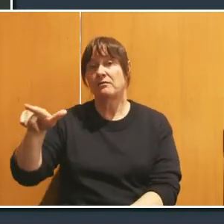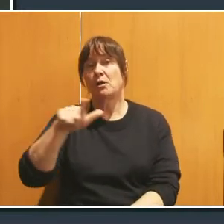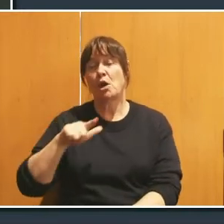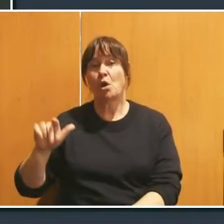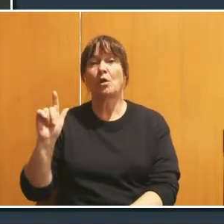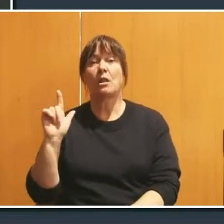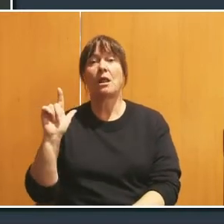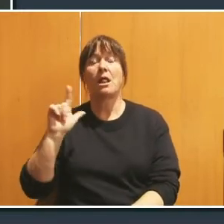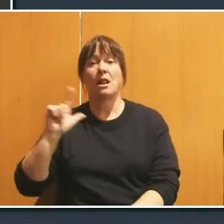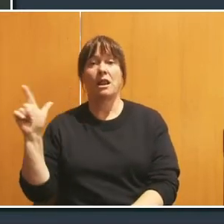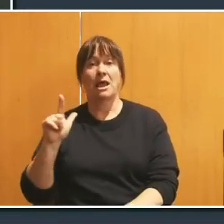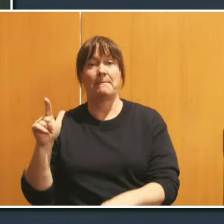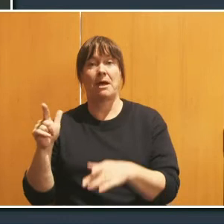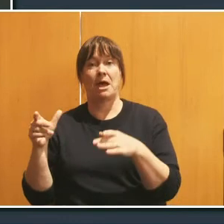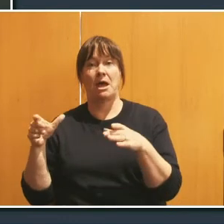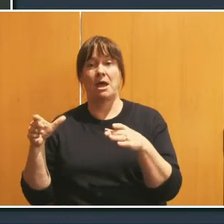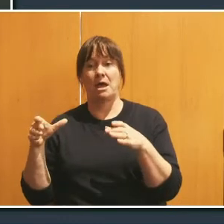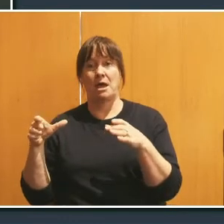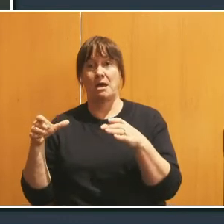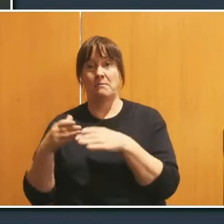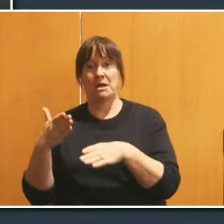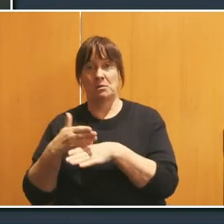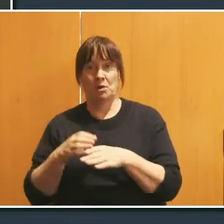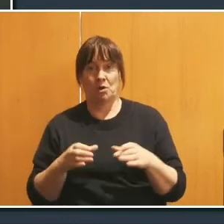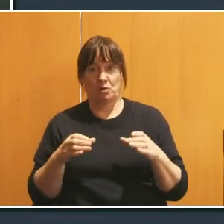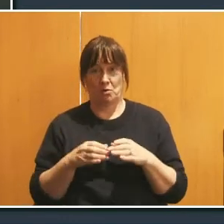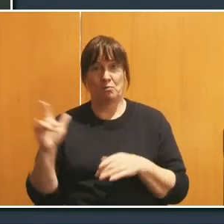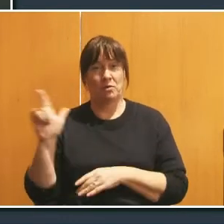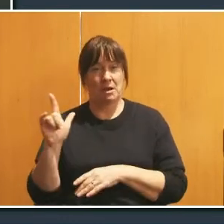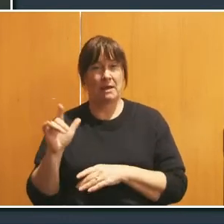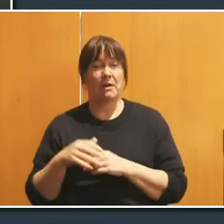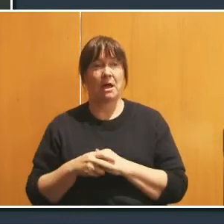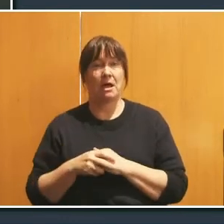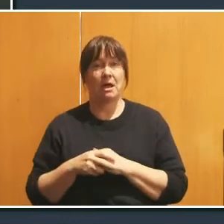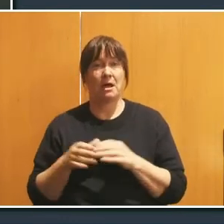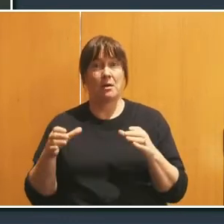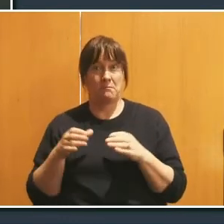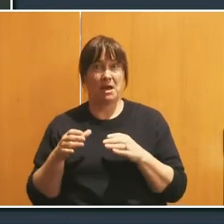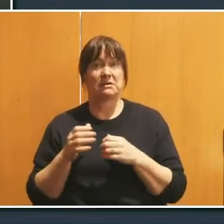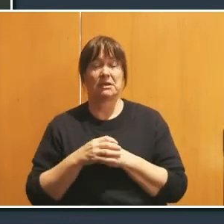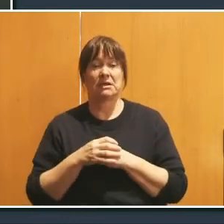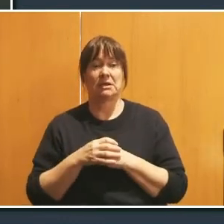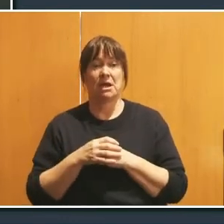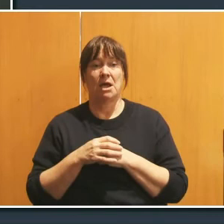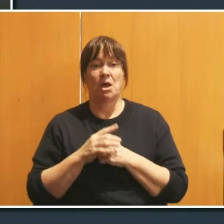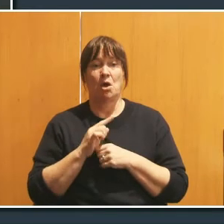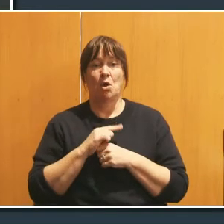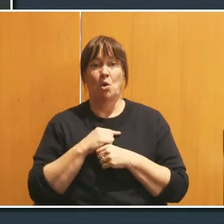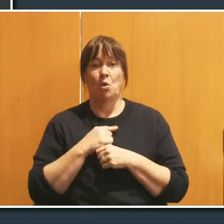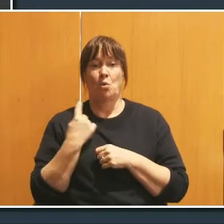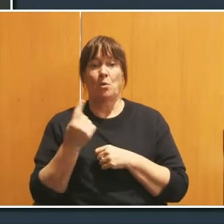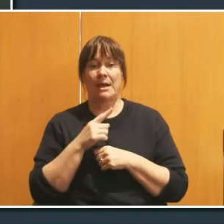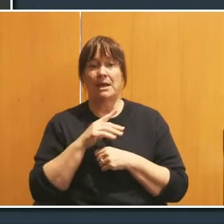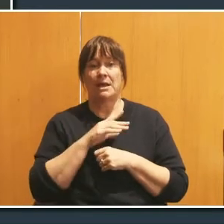Party, a working group with the Labour Party, and I think we fit very well our